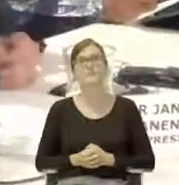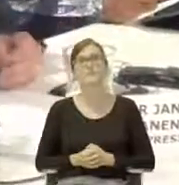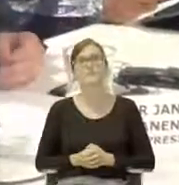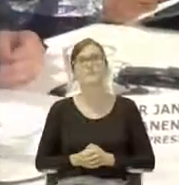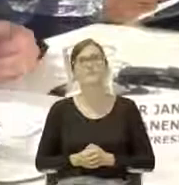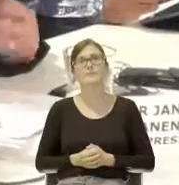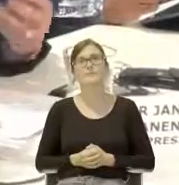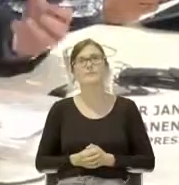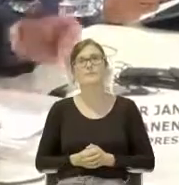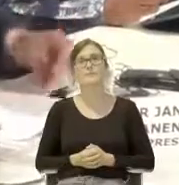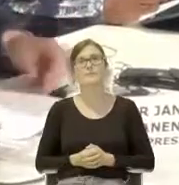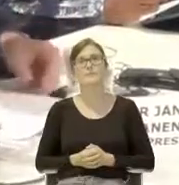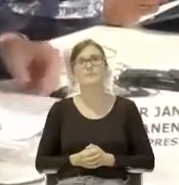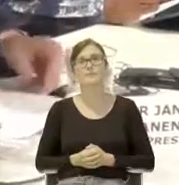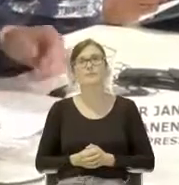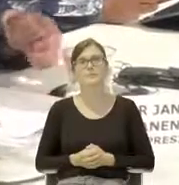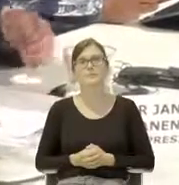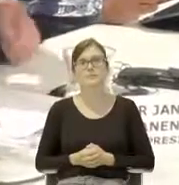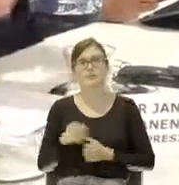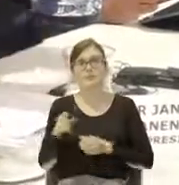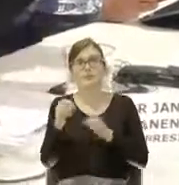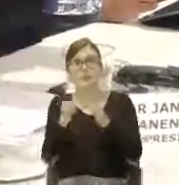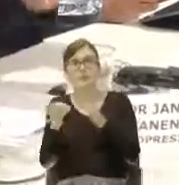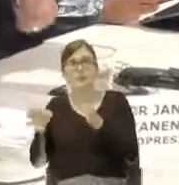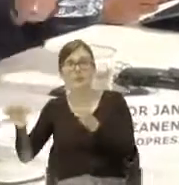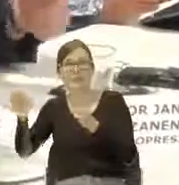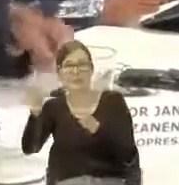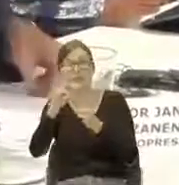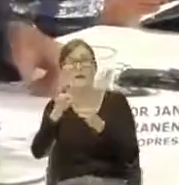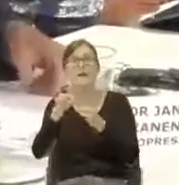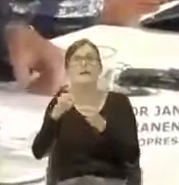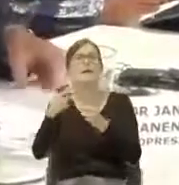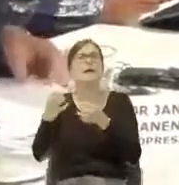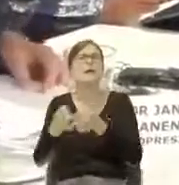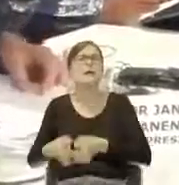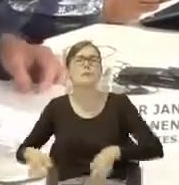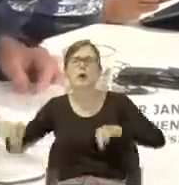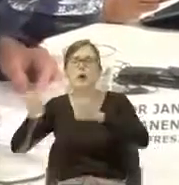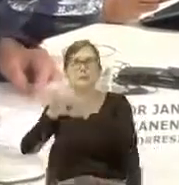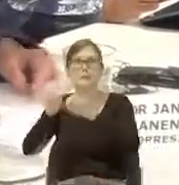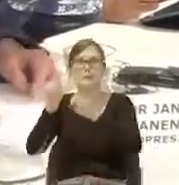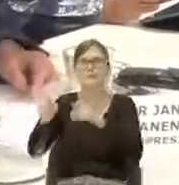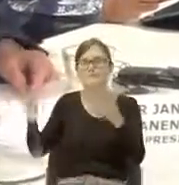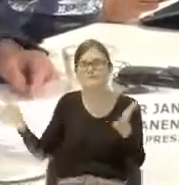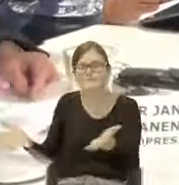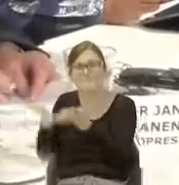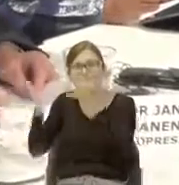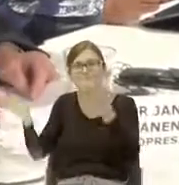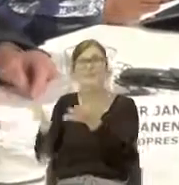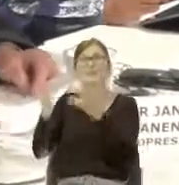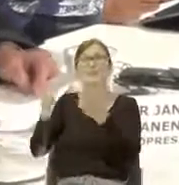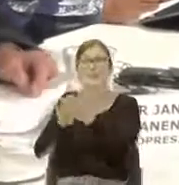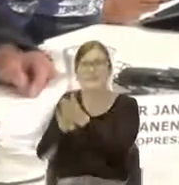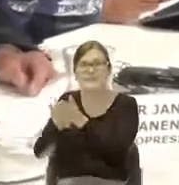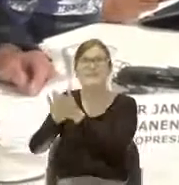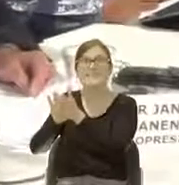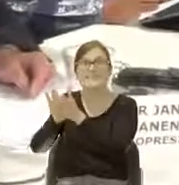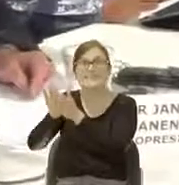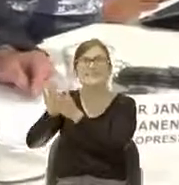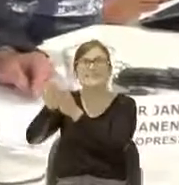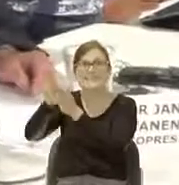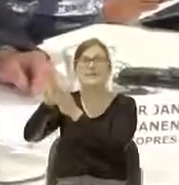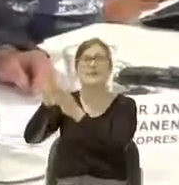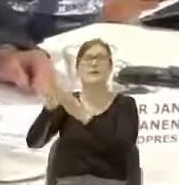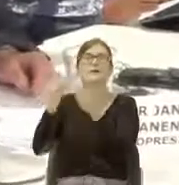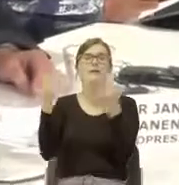stimulate, to maintain, and to reactivate local economies, and to link and ensure